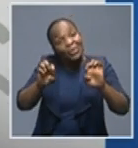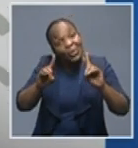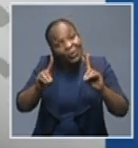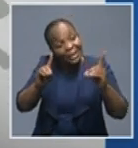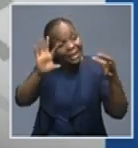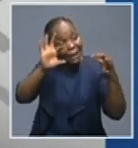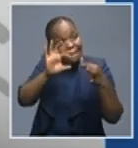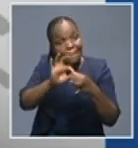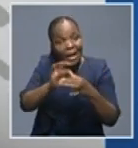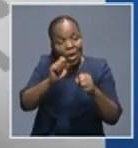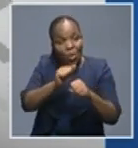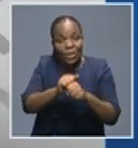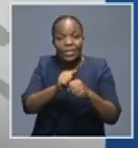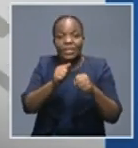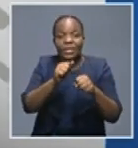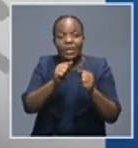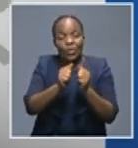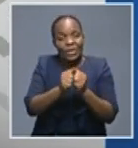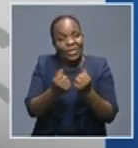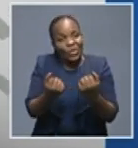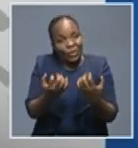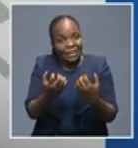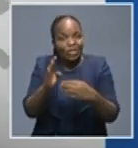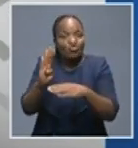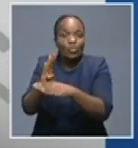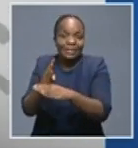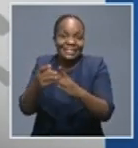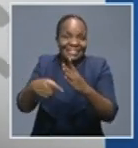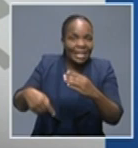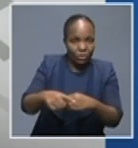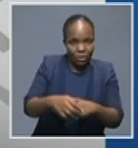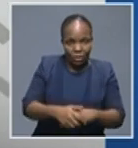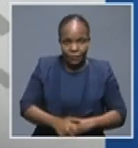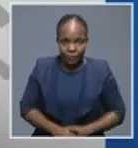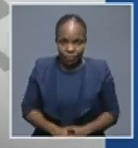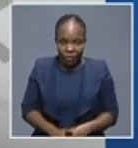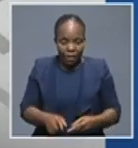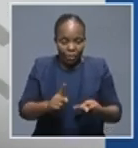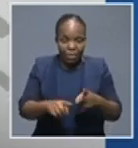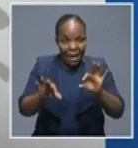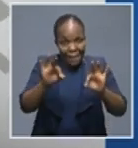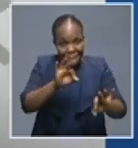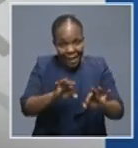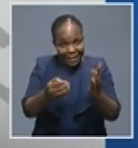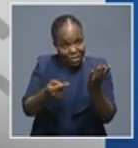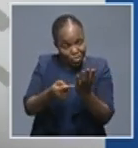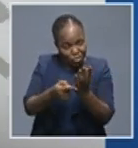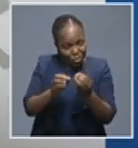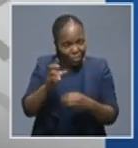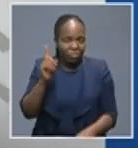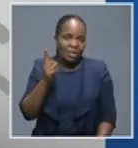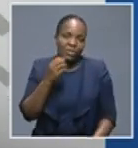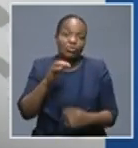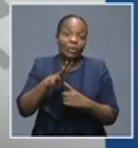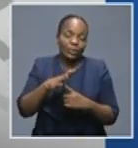the imperatives of industrialization, imperatives of science and technology. And I think